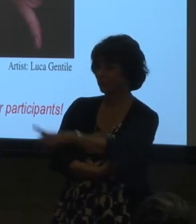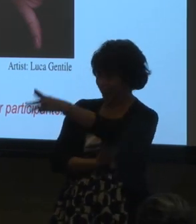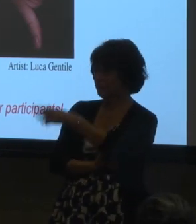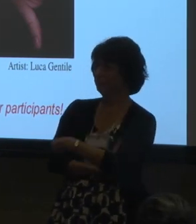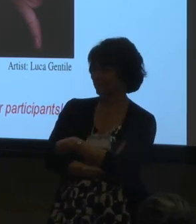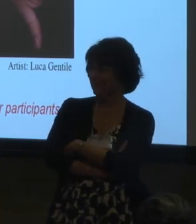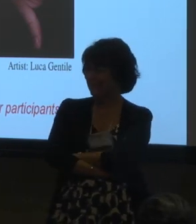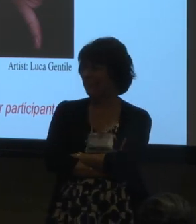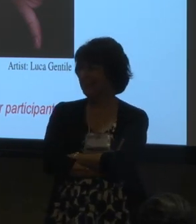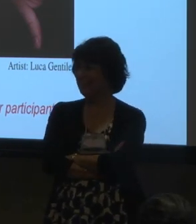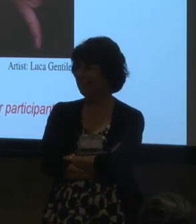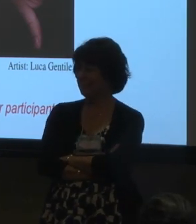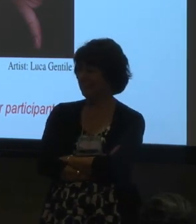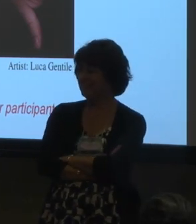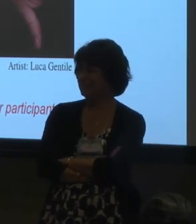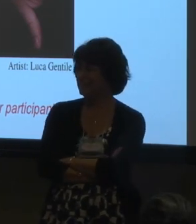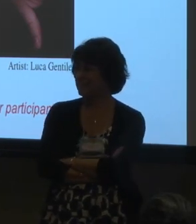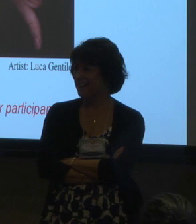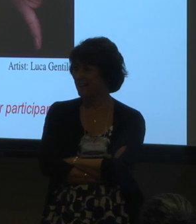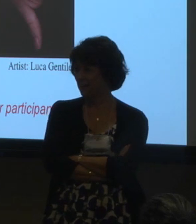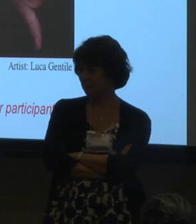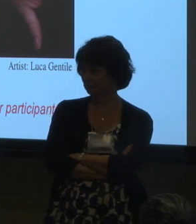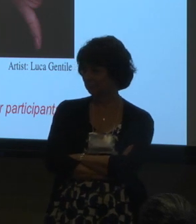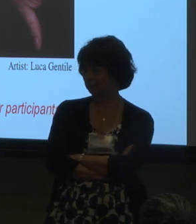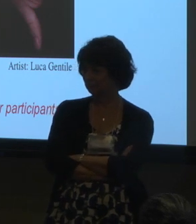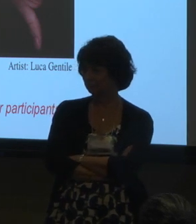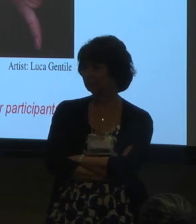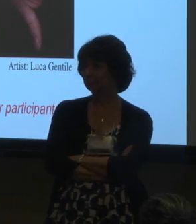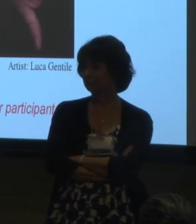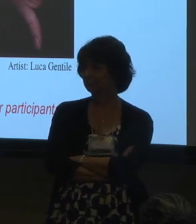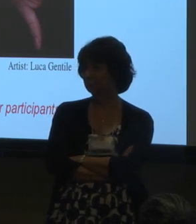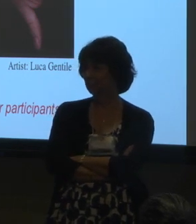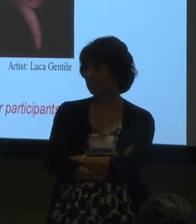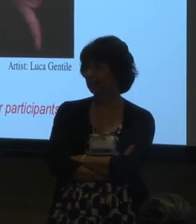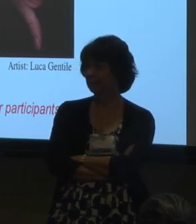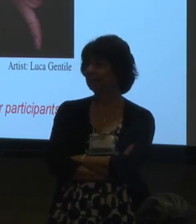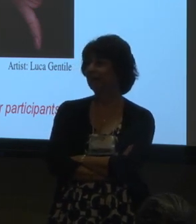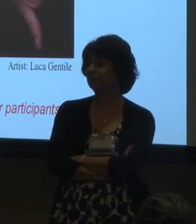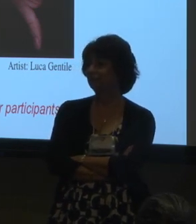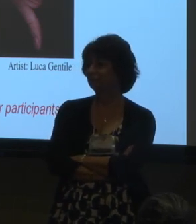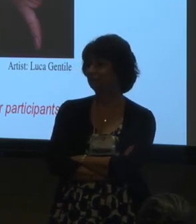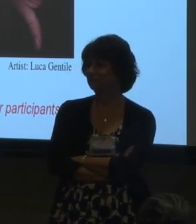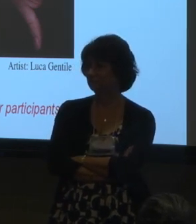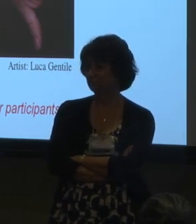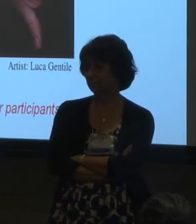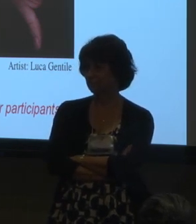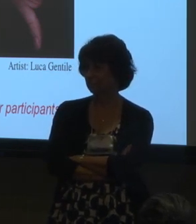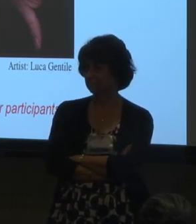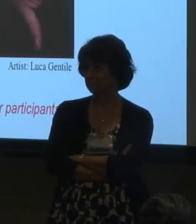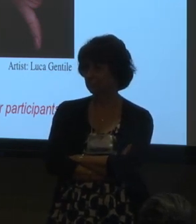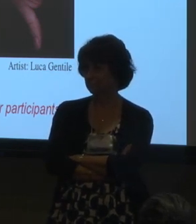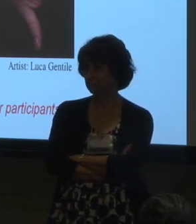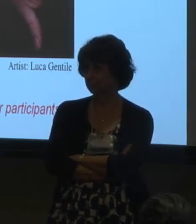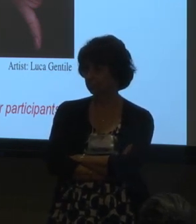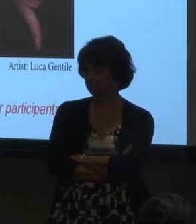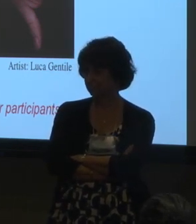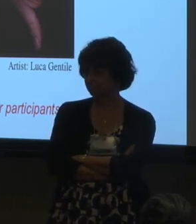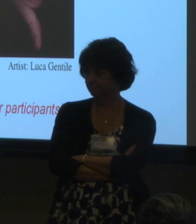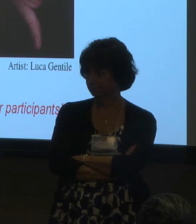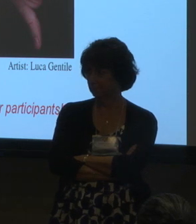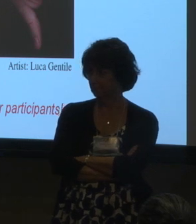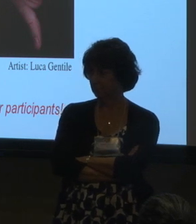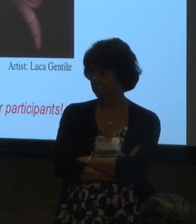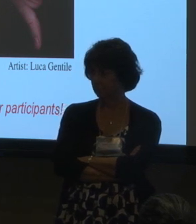I have a question. I have one. So, do I need a microphone for you guys? Yeah? Okay. So this is